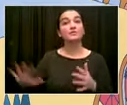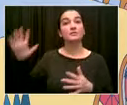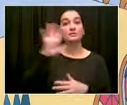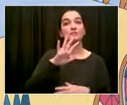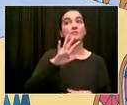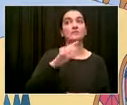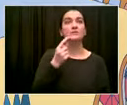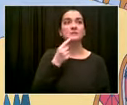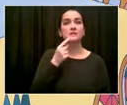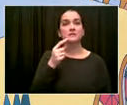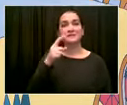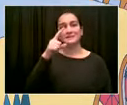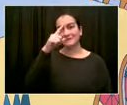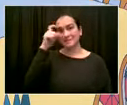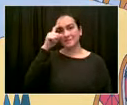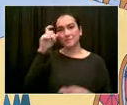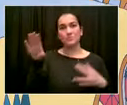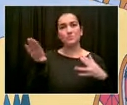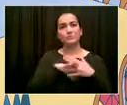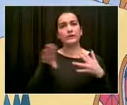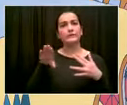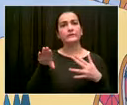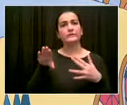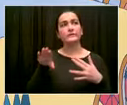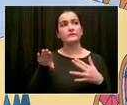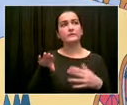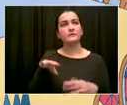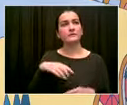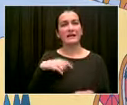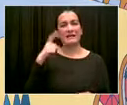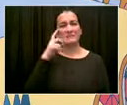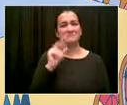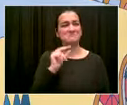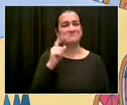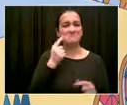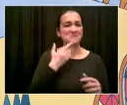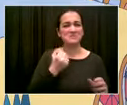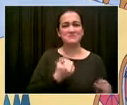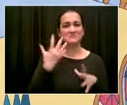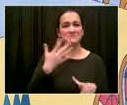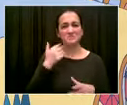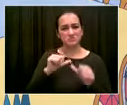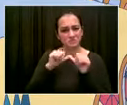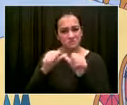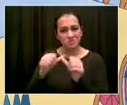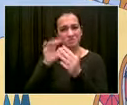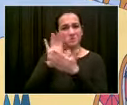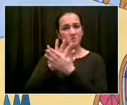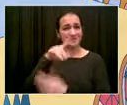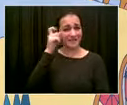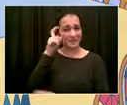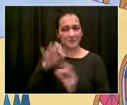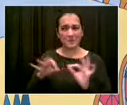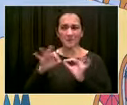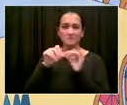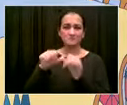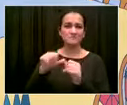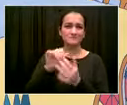We now have a model that really works, and it was fun. It was engaging. We got great response from parents. It was so convenient. It went till 6 in the